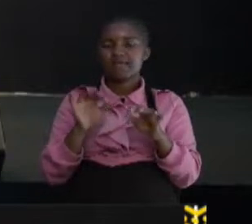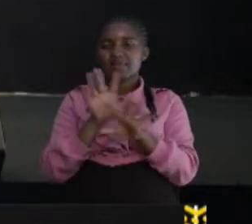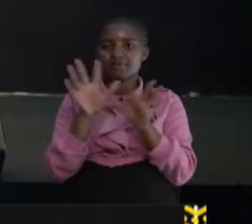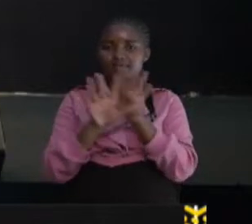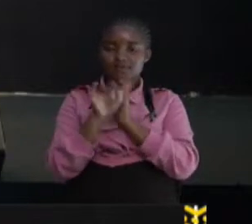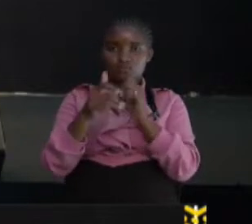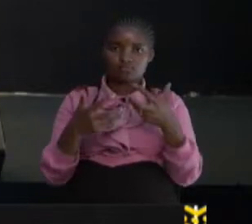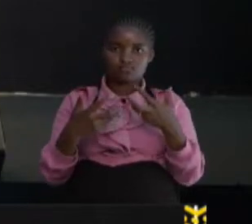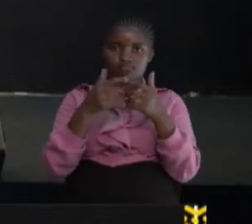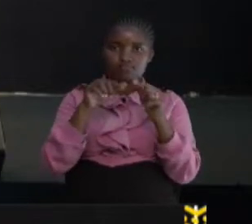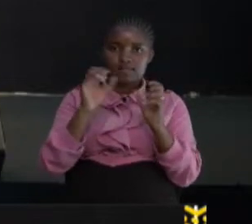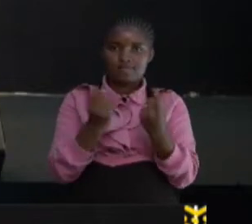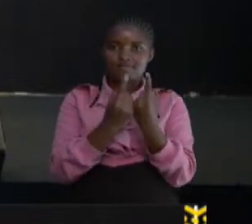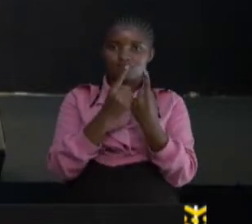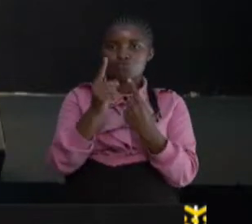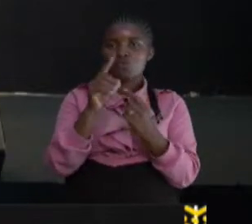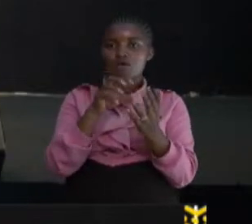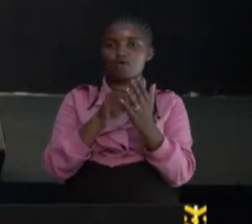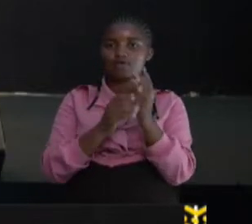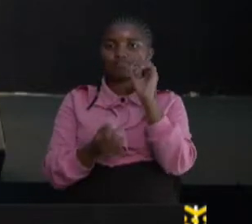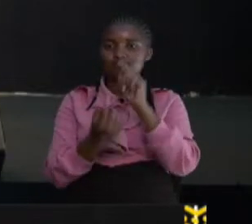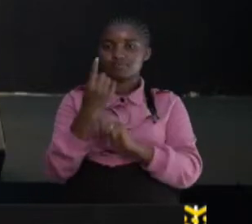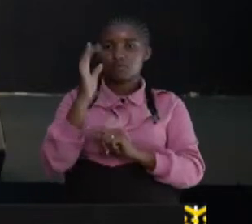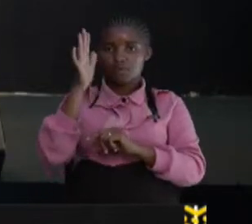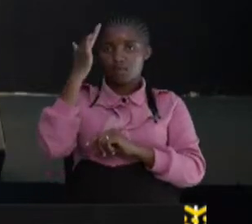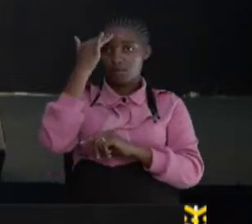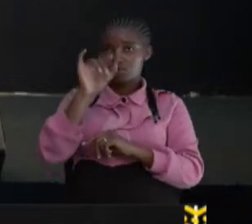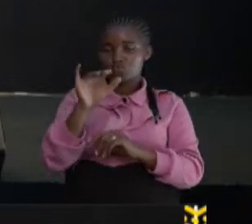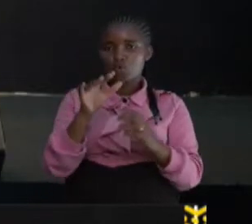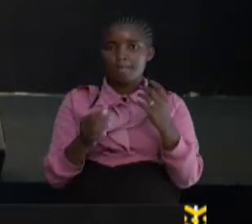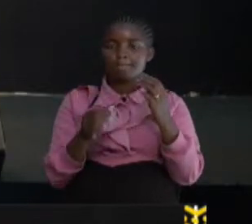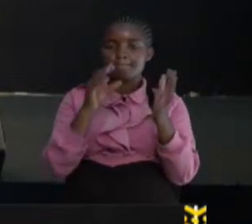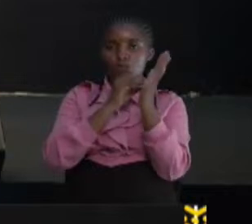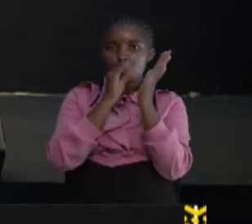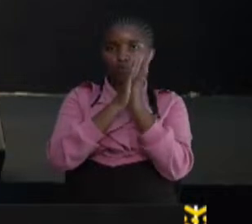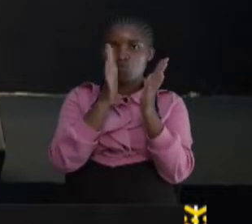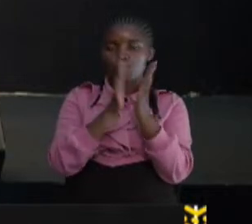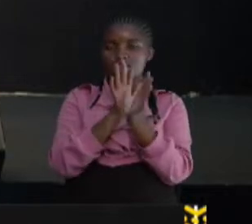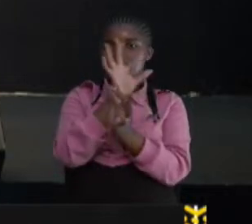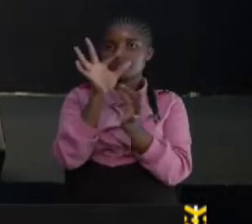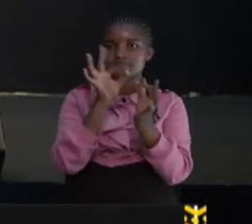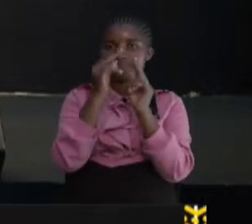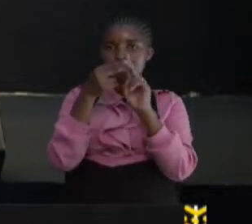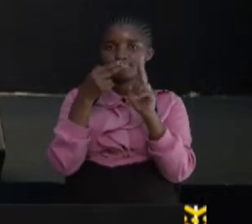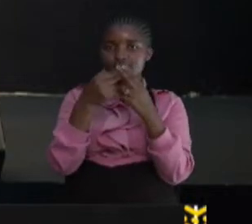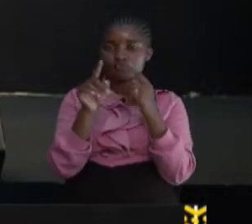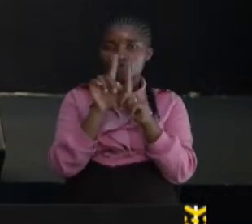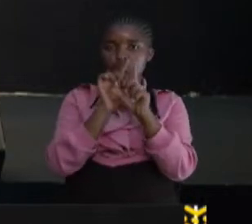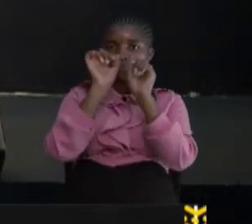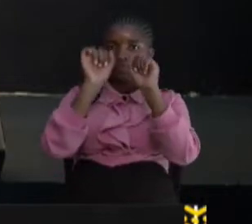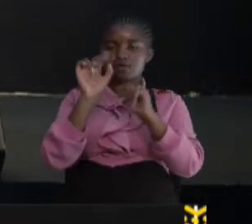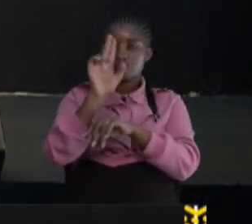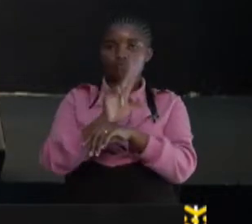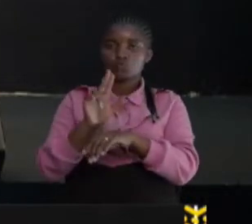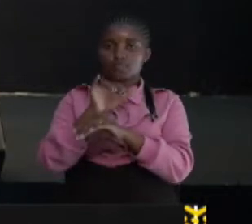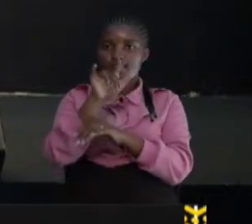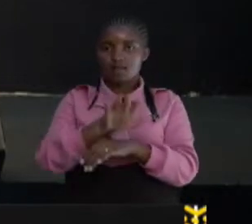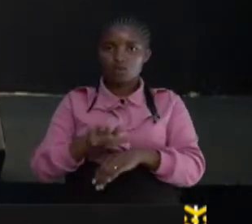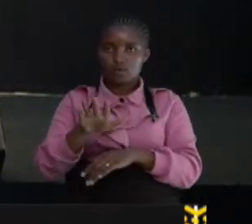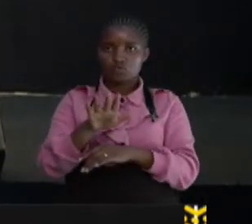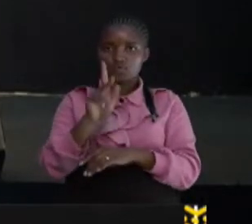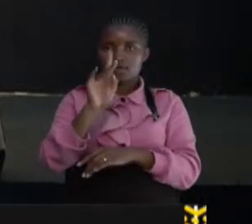particular event, your content will pop up. Why? Because you're posting with a specific, hashtag. And you can also use the